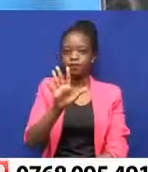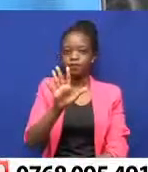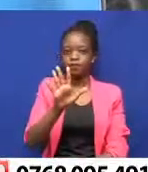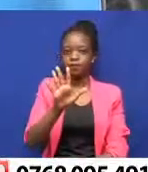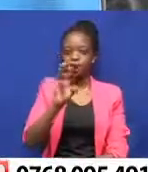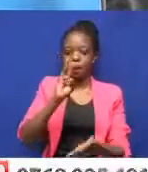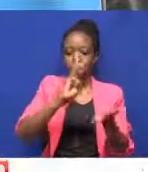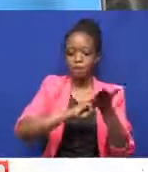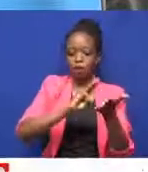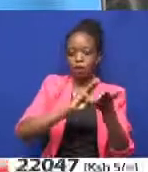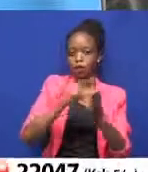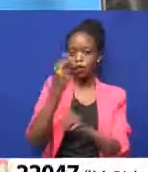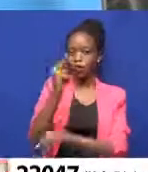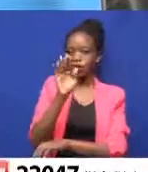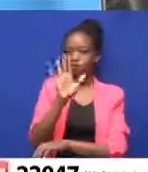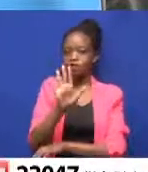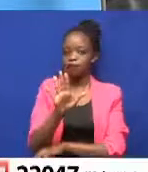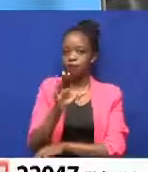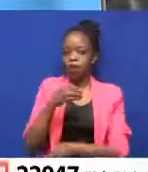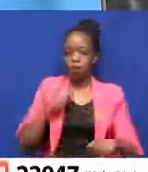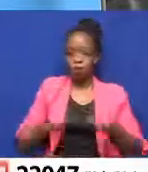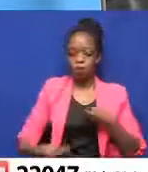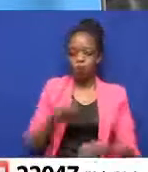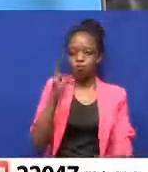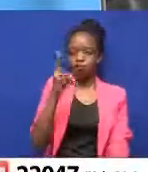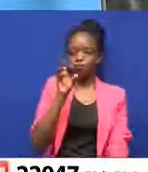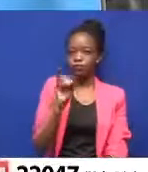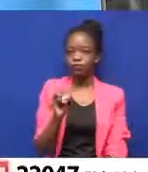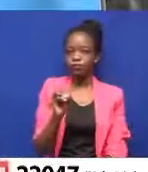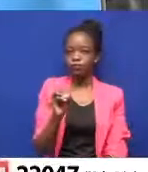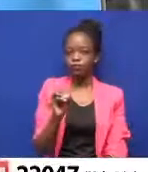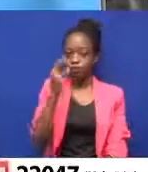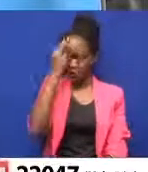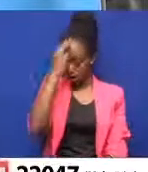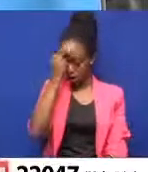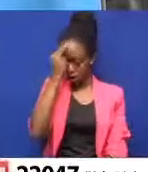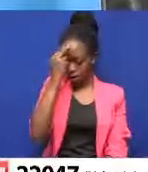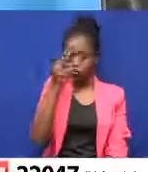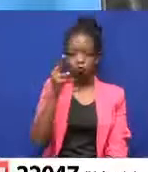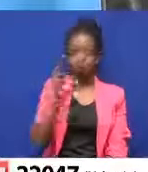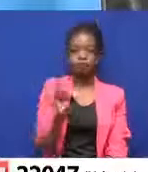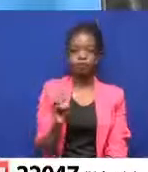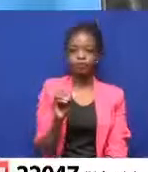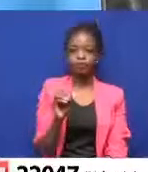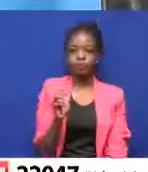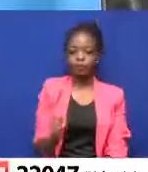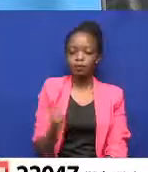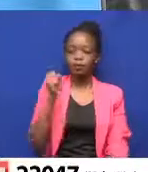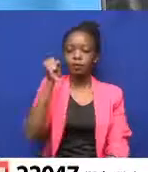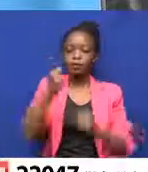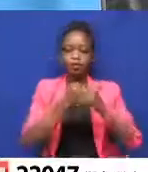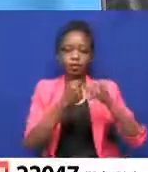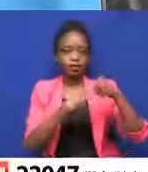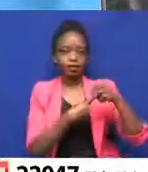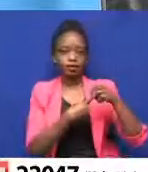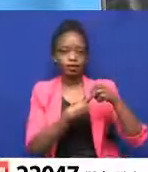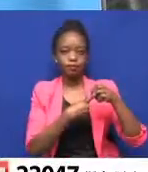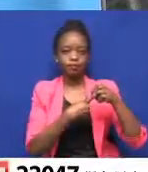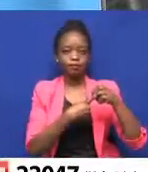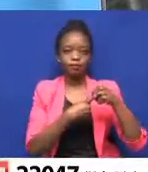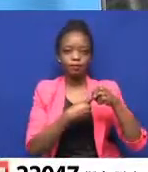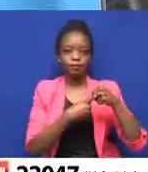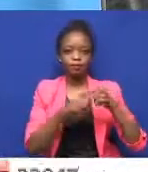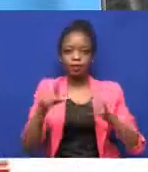35. Migori, 25. Busia 20, Narok 20, Kajiado 16,